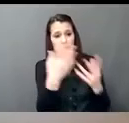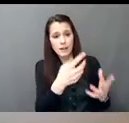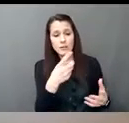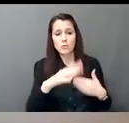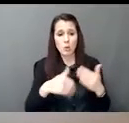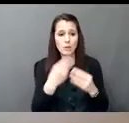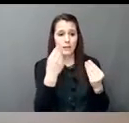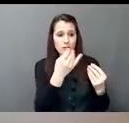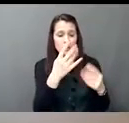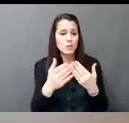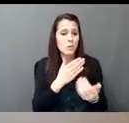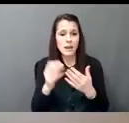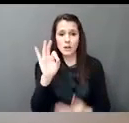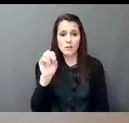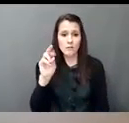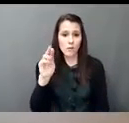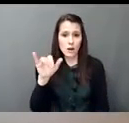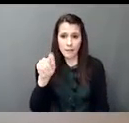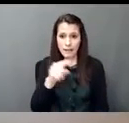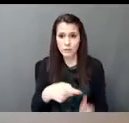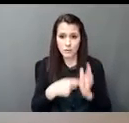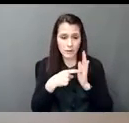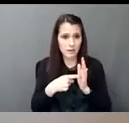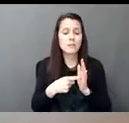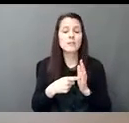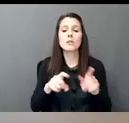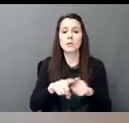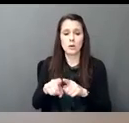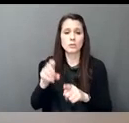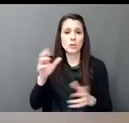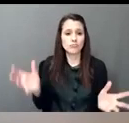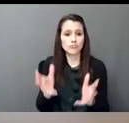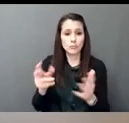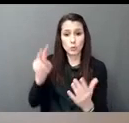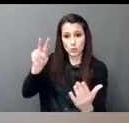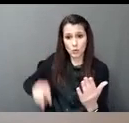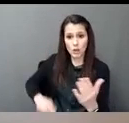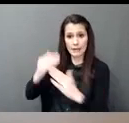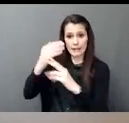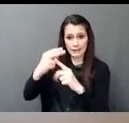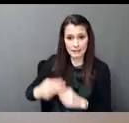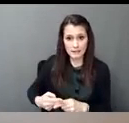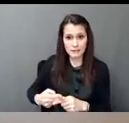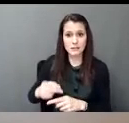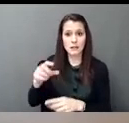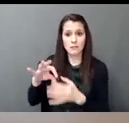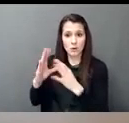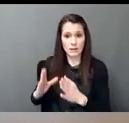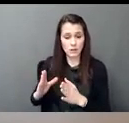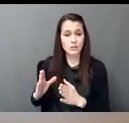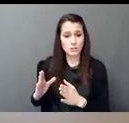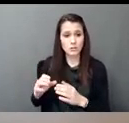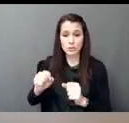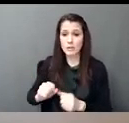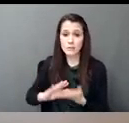format that you require. I also encourage you to look at the list of ADA coordinators to get familiar with